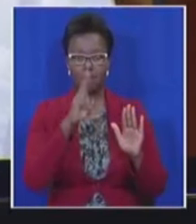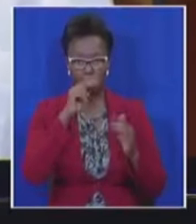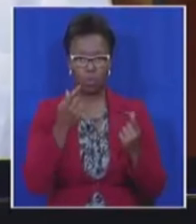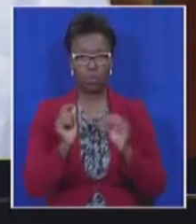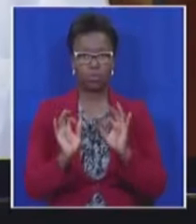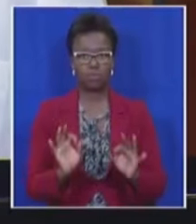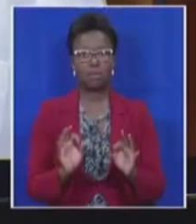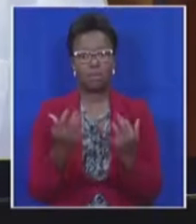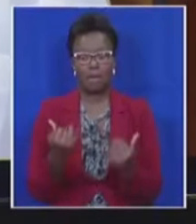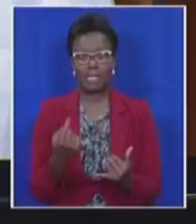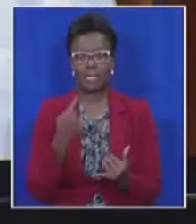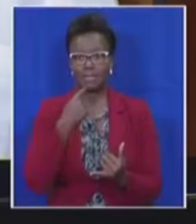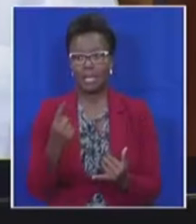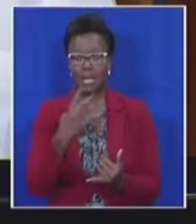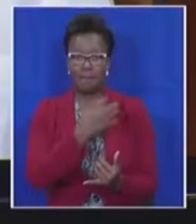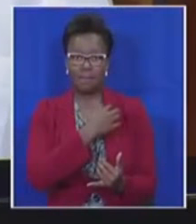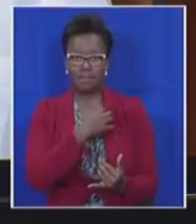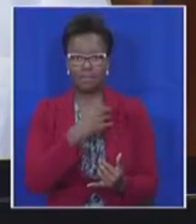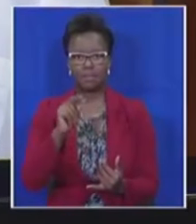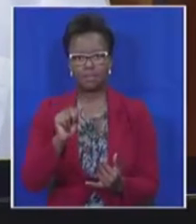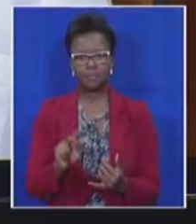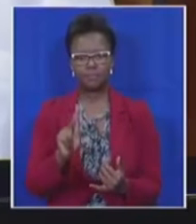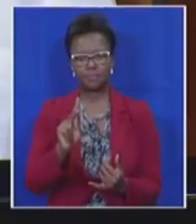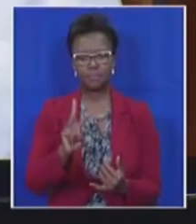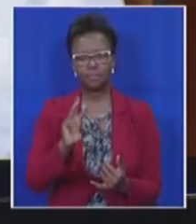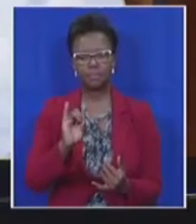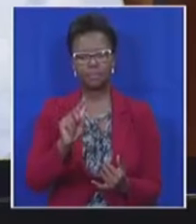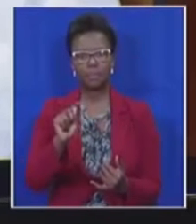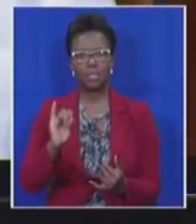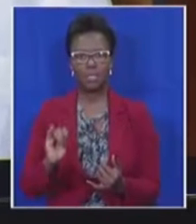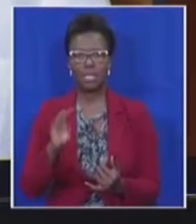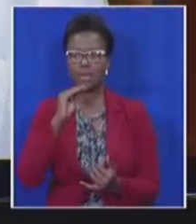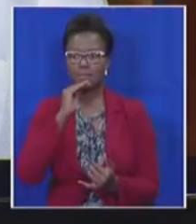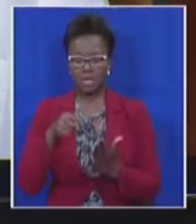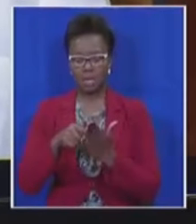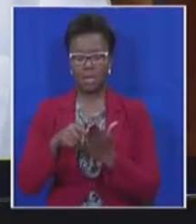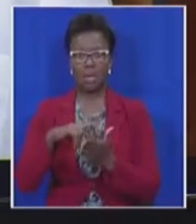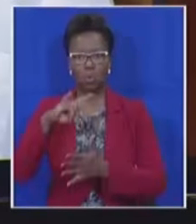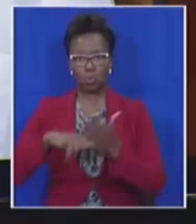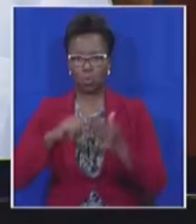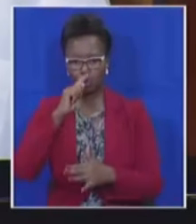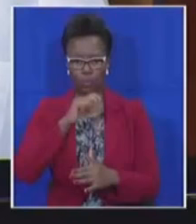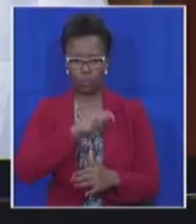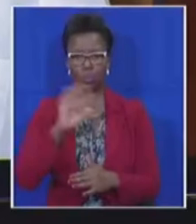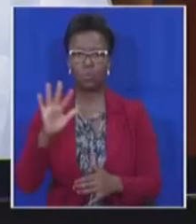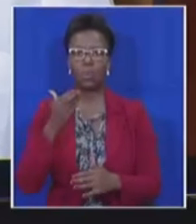about the Minister Nkwinti, you impute wrong motives. Can we have you withdraw